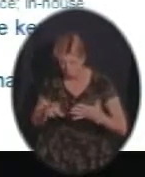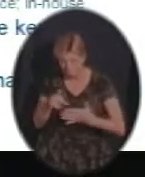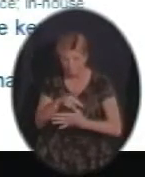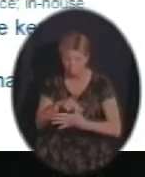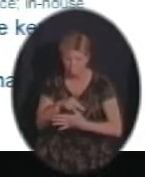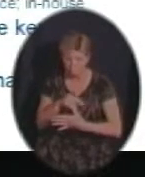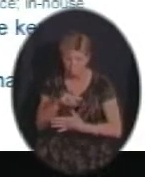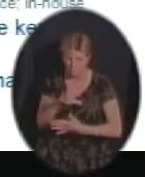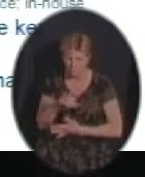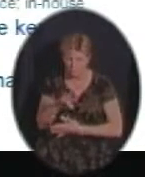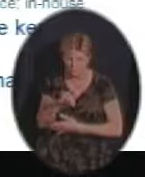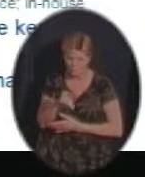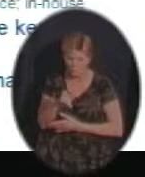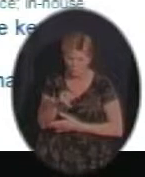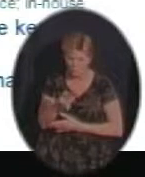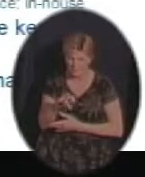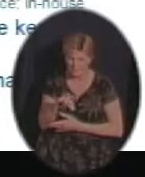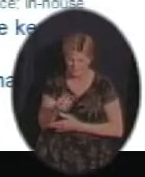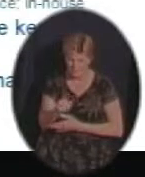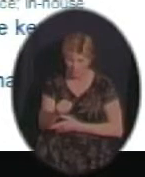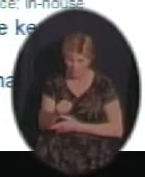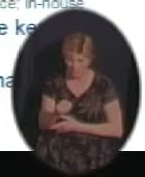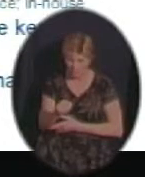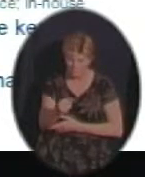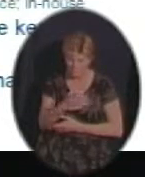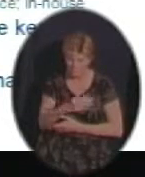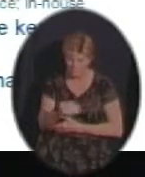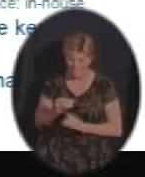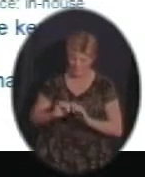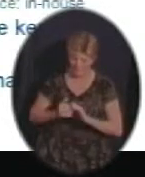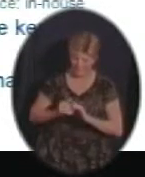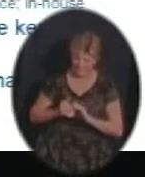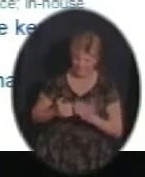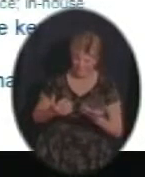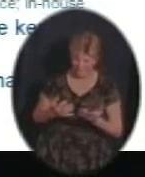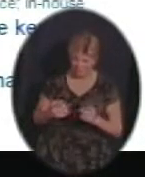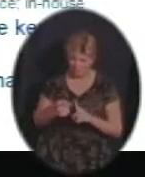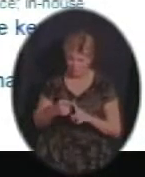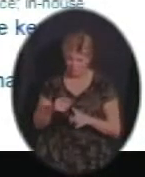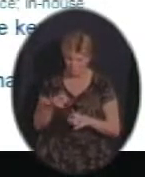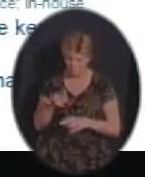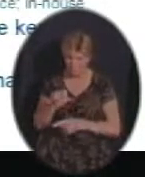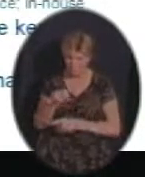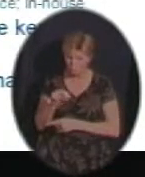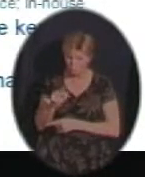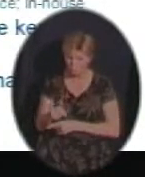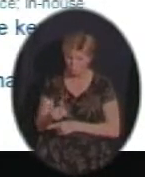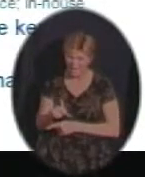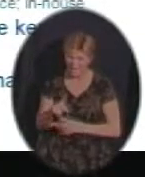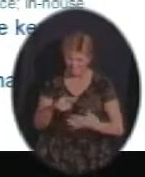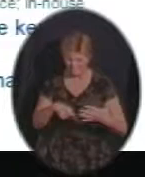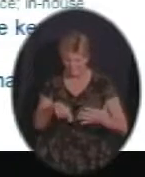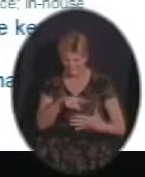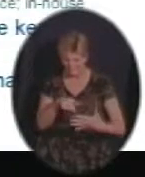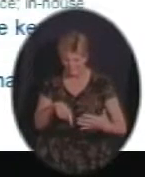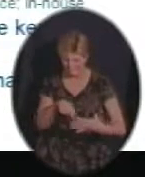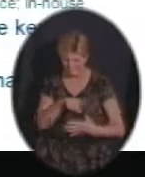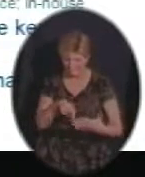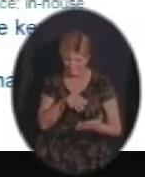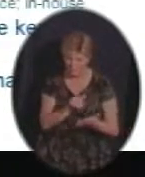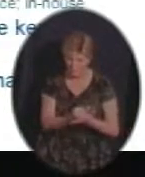to go over that next. How do you rank something like this? It is so subjective. It's very personable. We have asked a